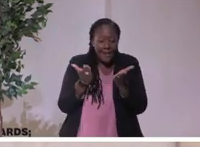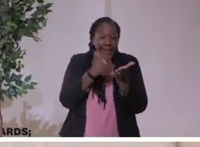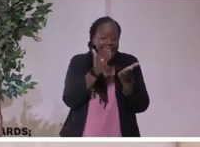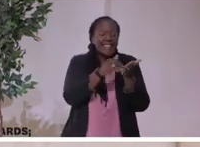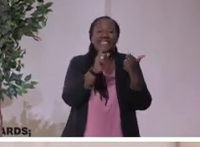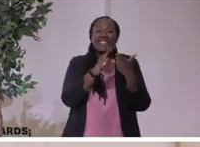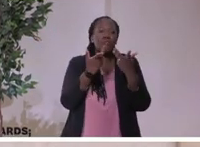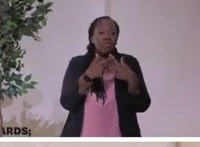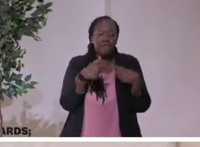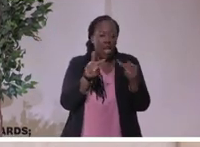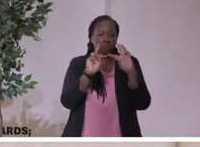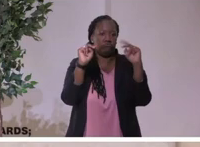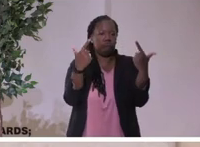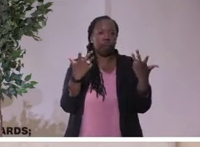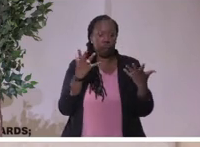back to